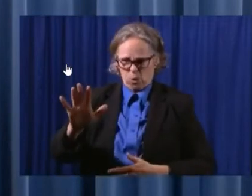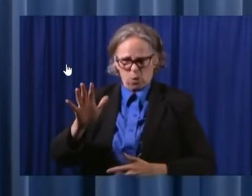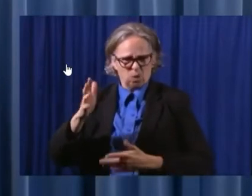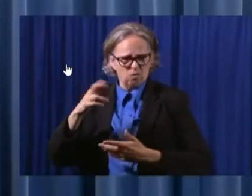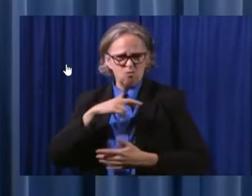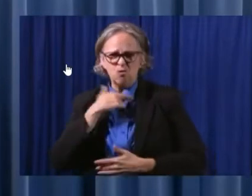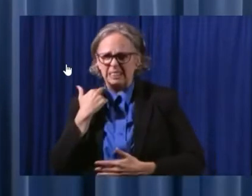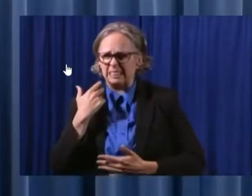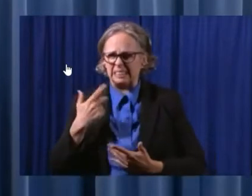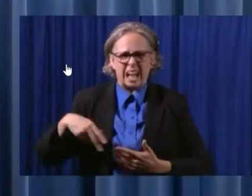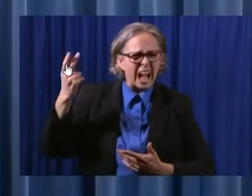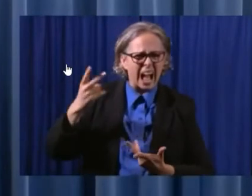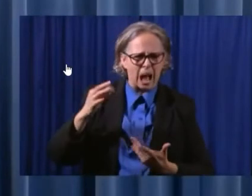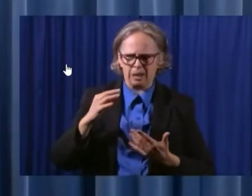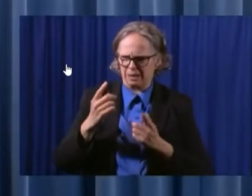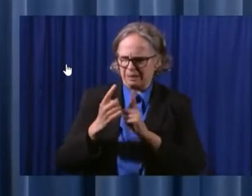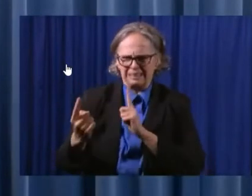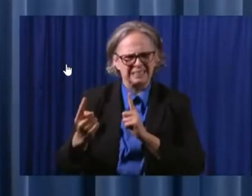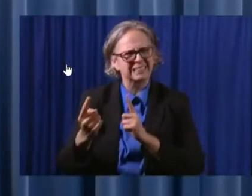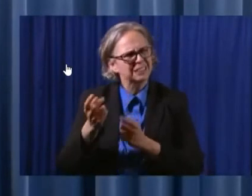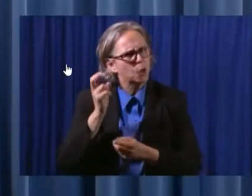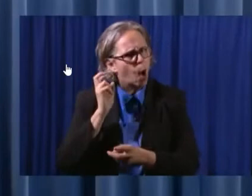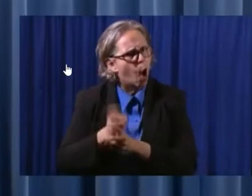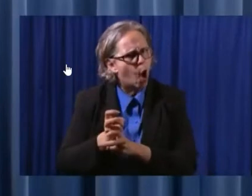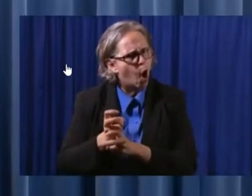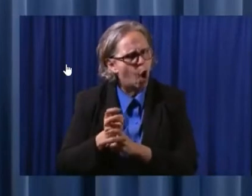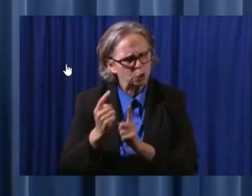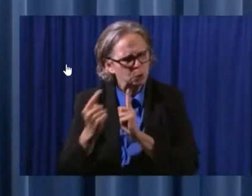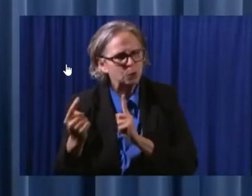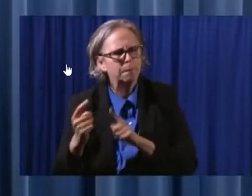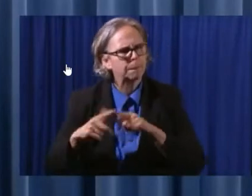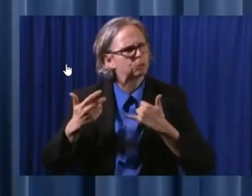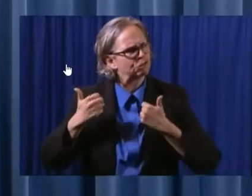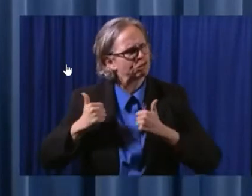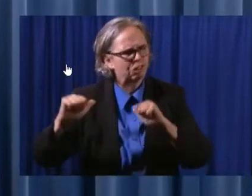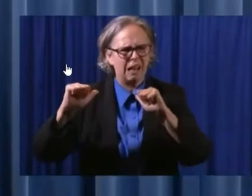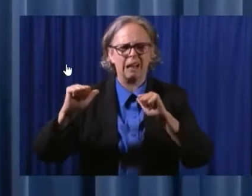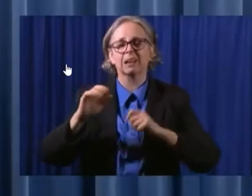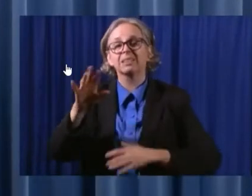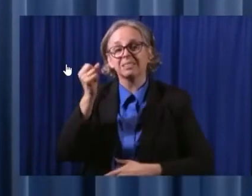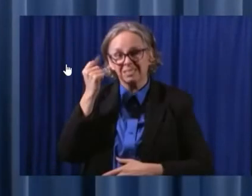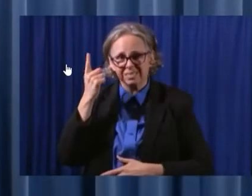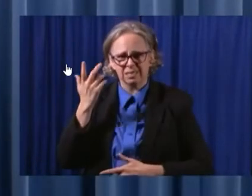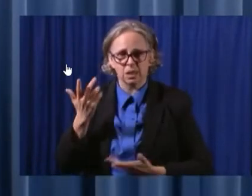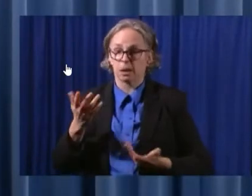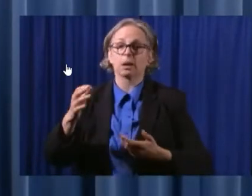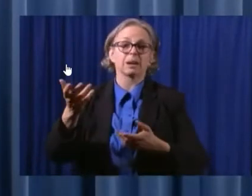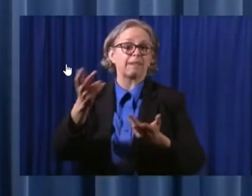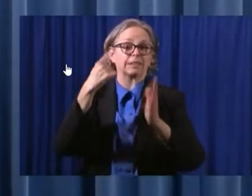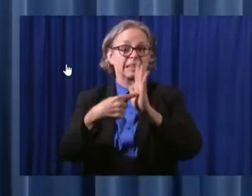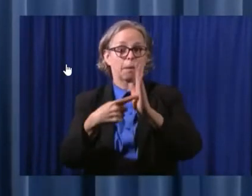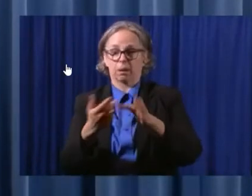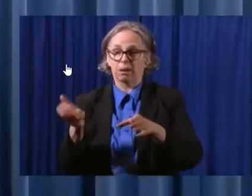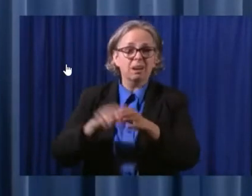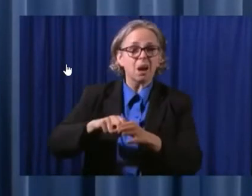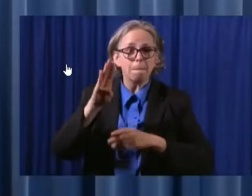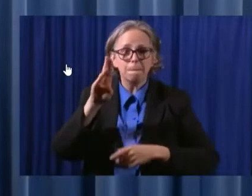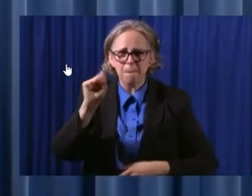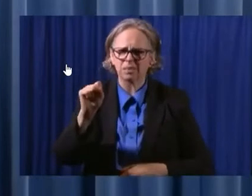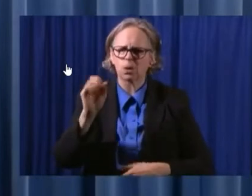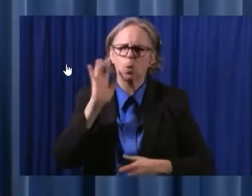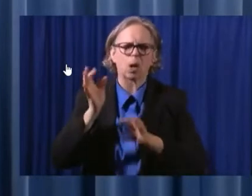And obviously, when someone is on a bus, schools are going to have, and I'll talk in a moment about buses, but schools are just going to have an inherent